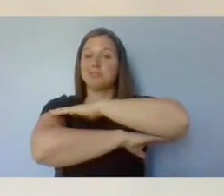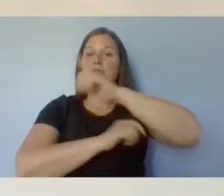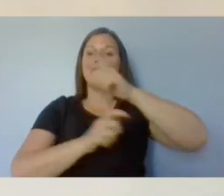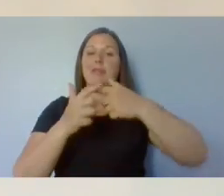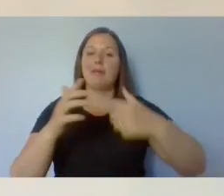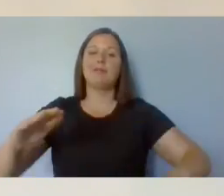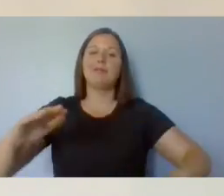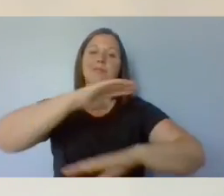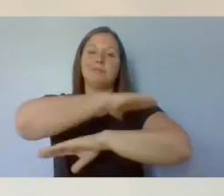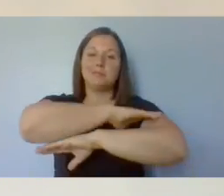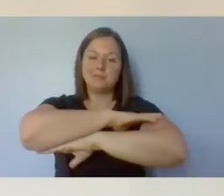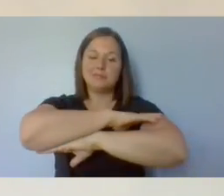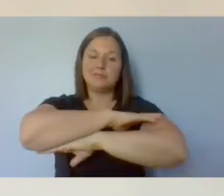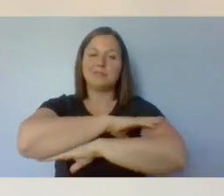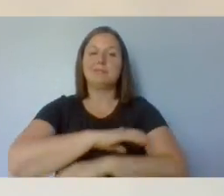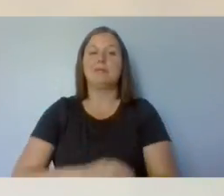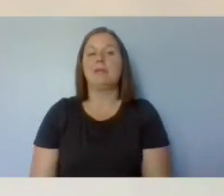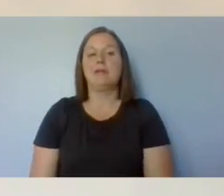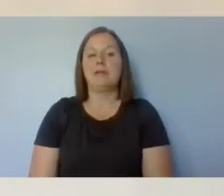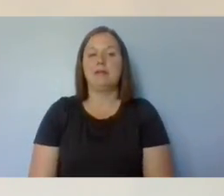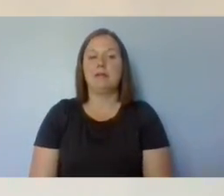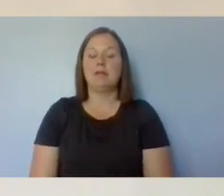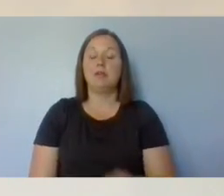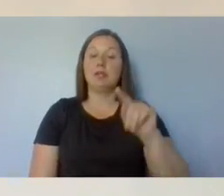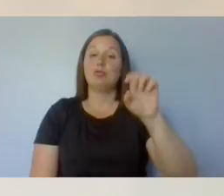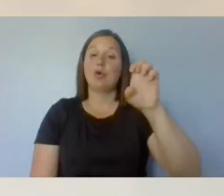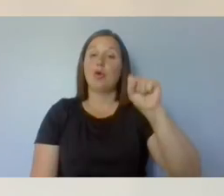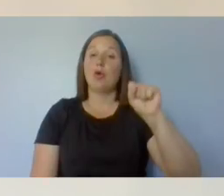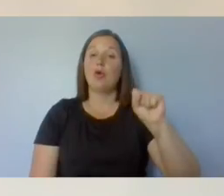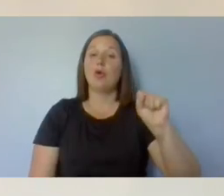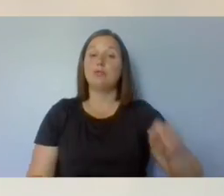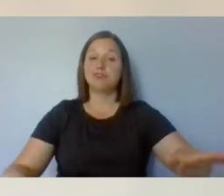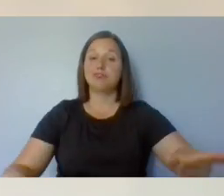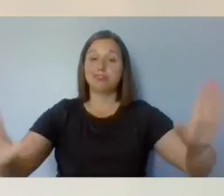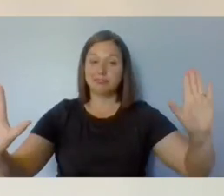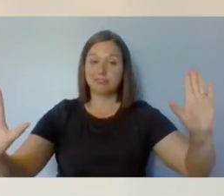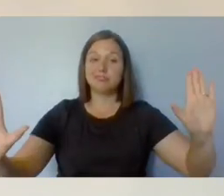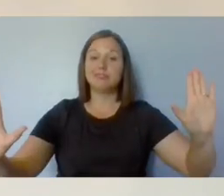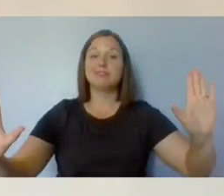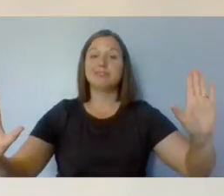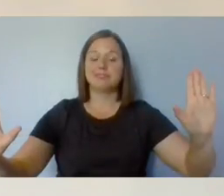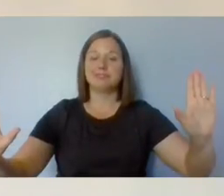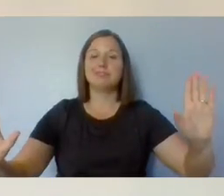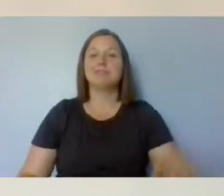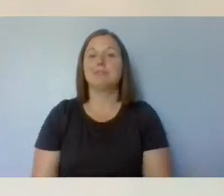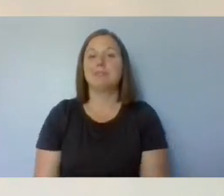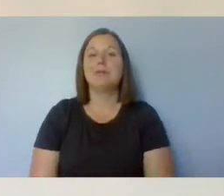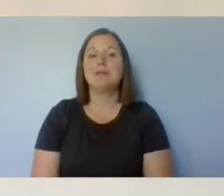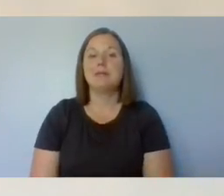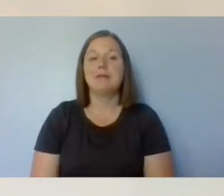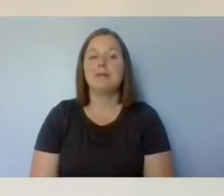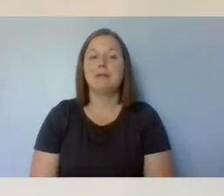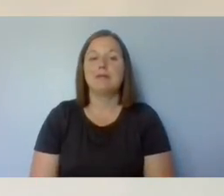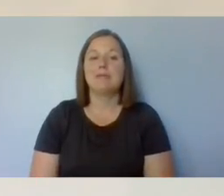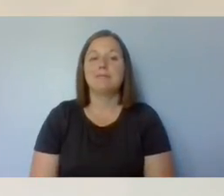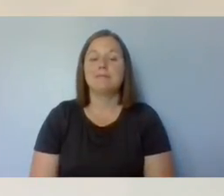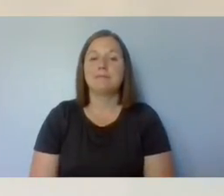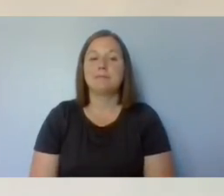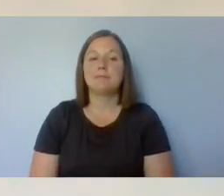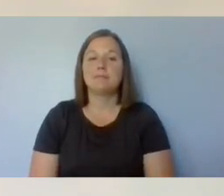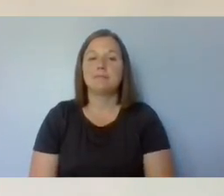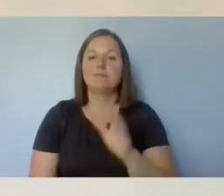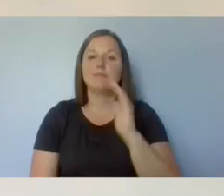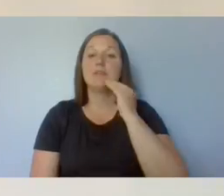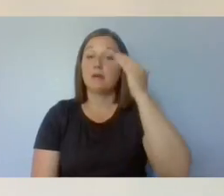Open your arms, point your toes up to the sky, and then reach your hands forward. Let your head